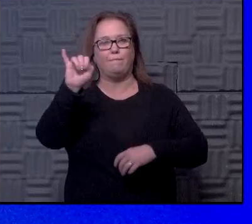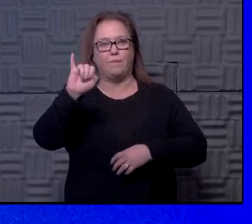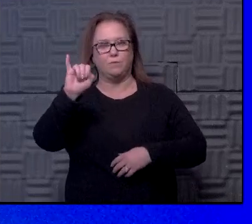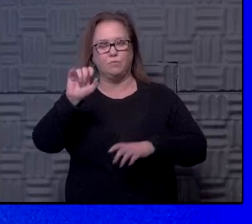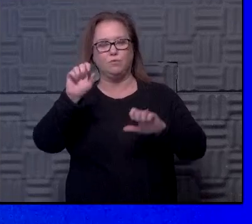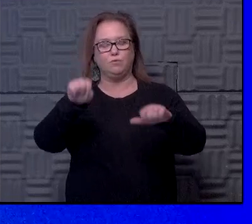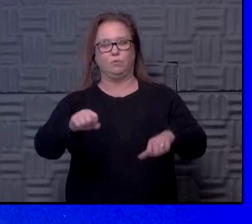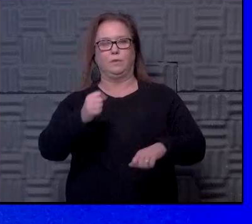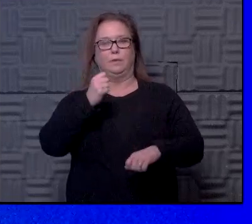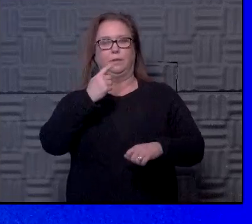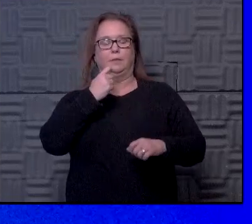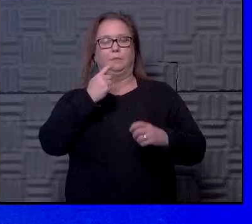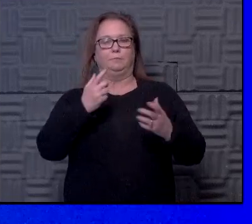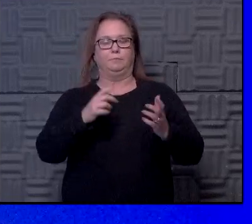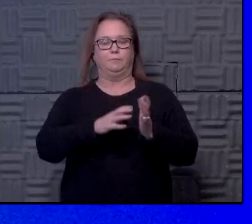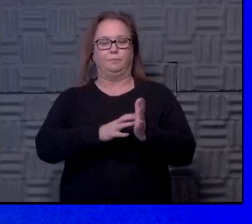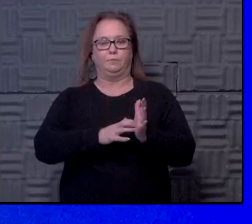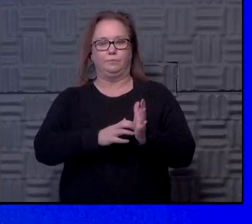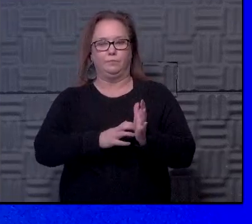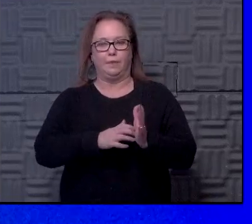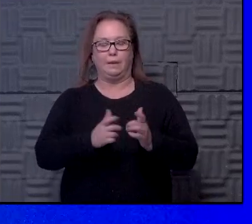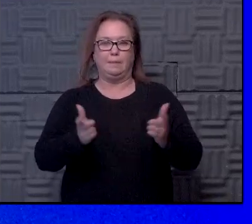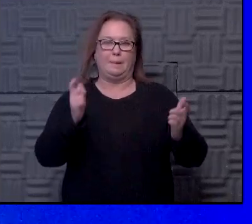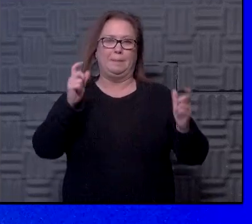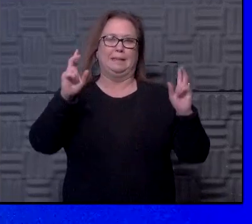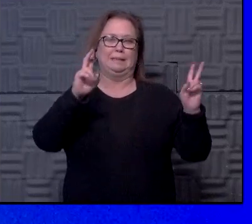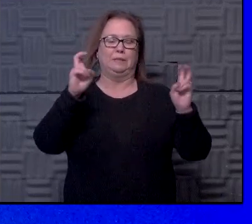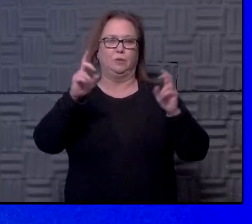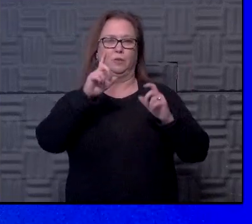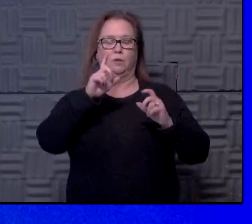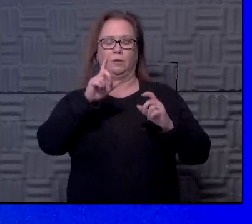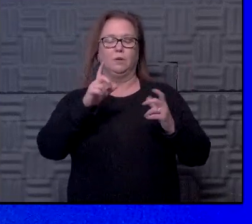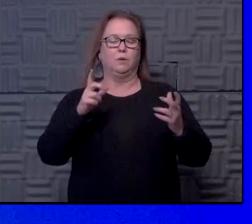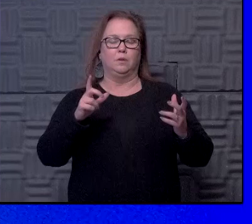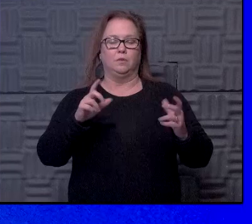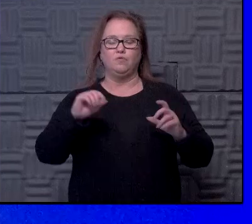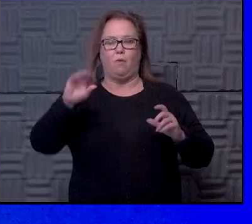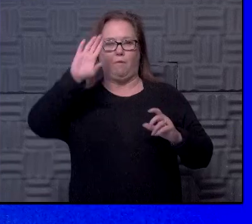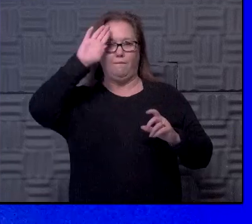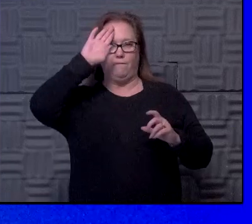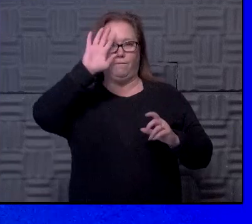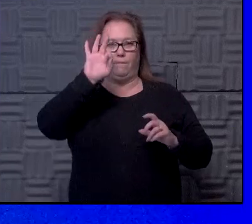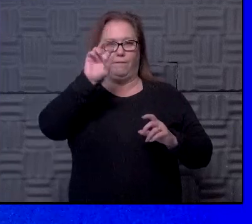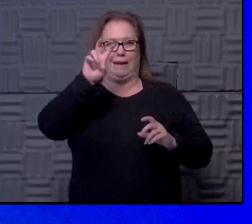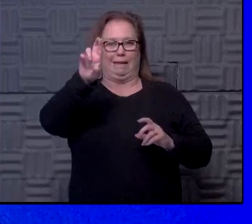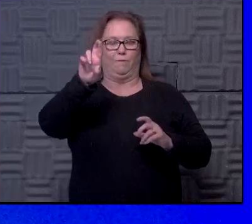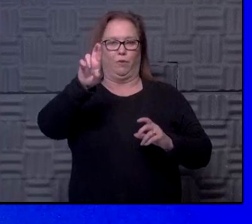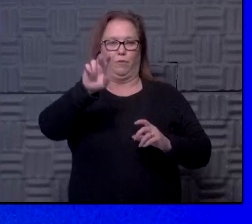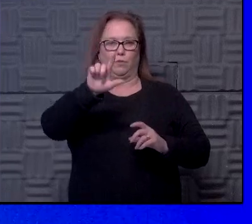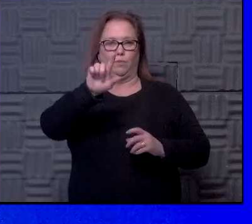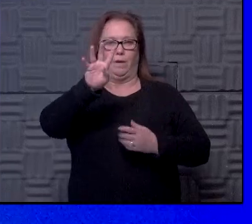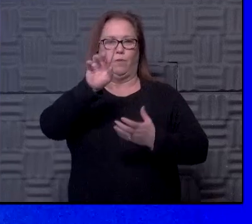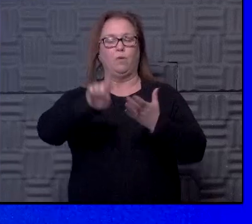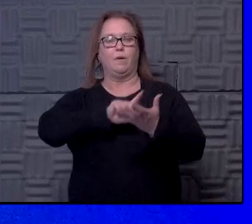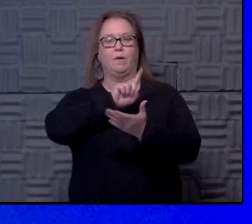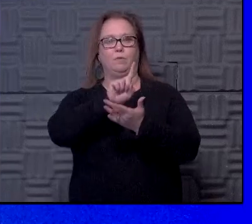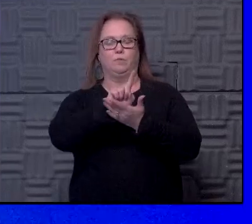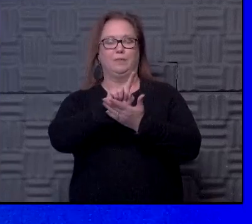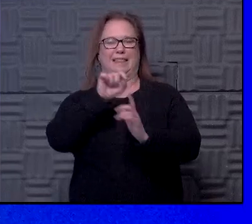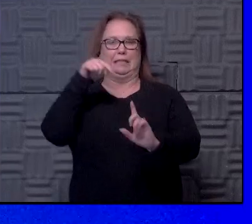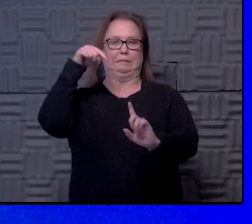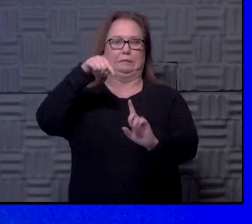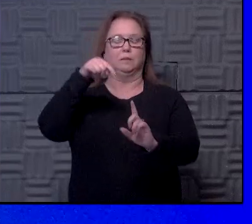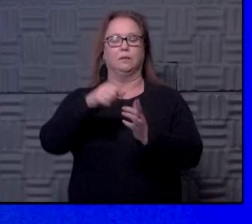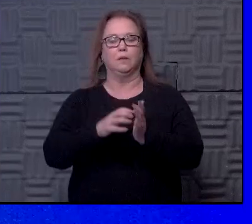are able to take that. We would certainly, really the biggest issue is that you really haven't had a fever for 24 hours. But even if